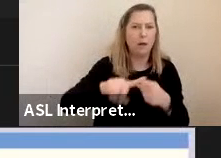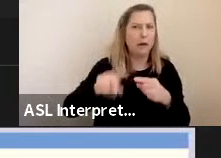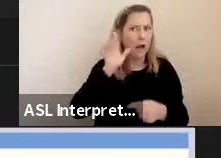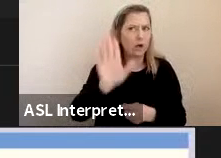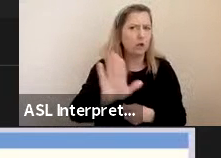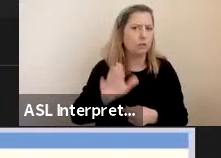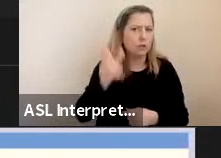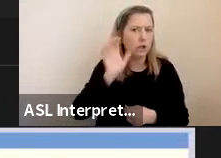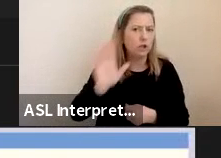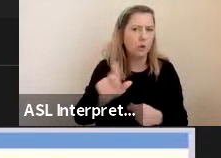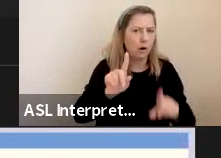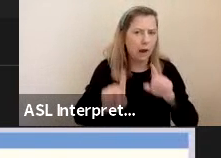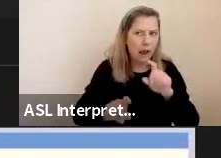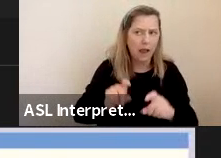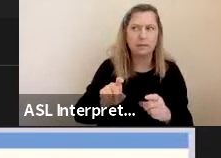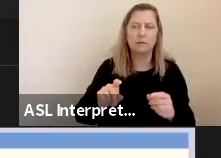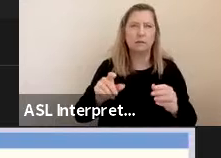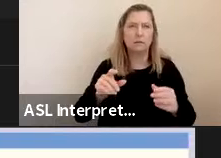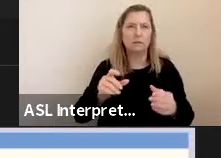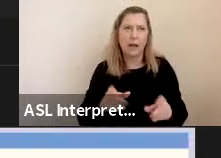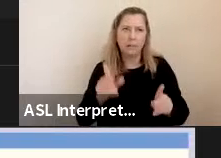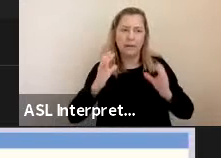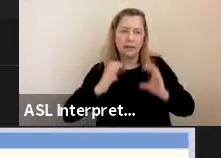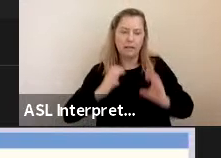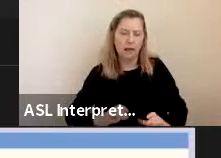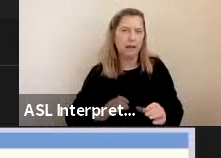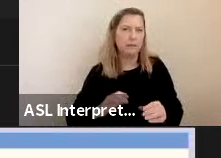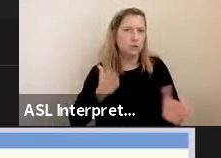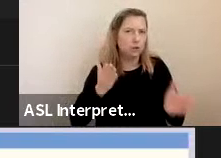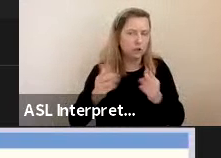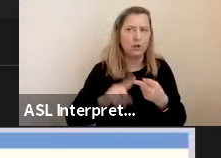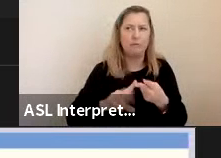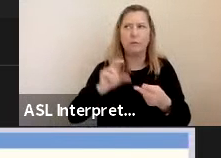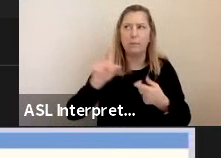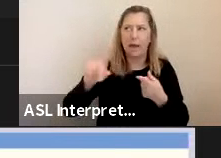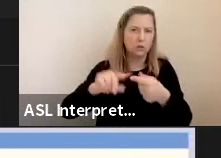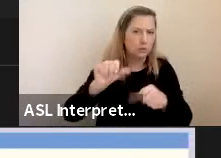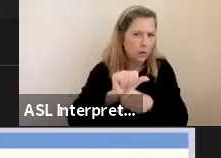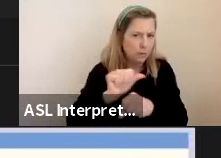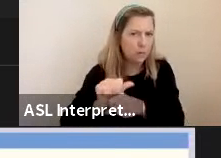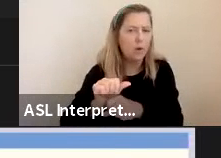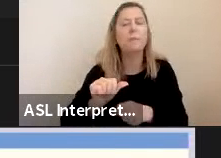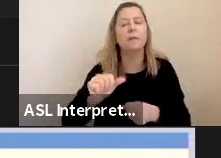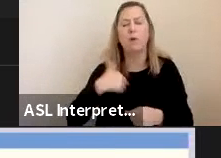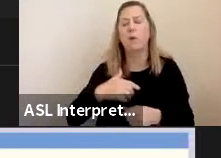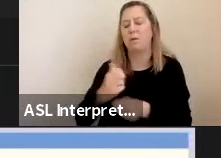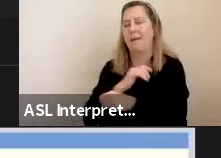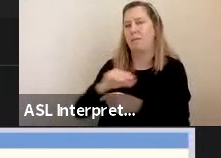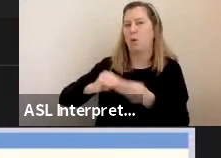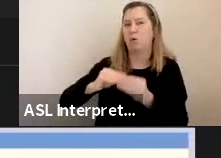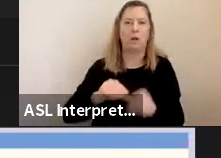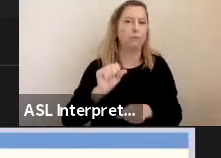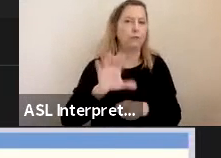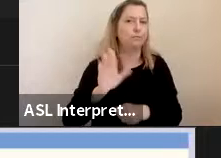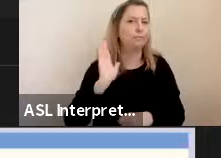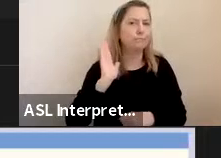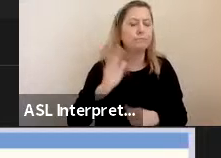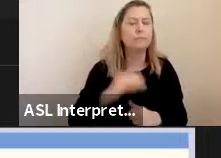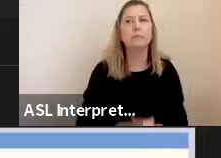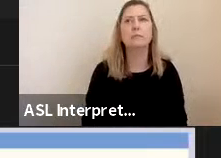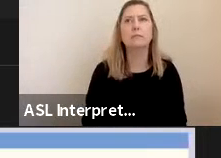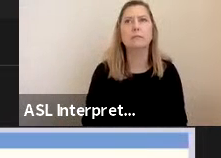of clients being served and back into employment, so we will get those numbers together for you all. We had